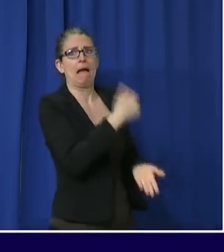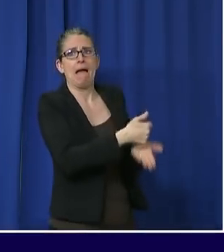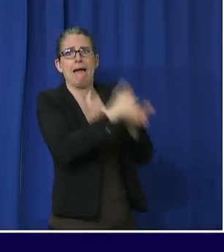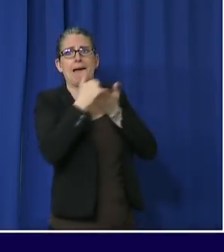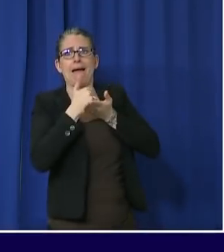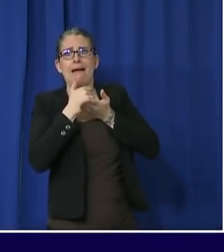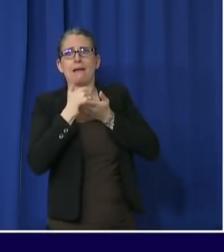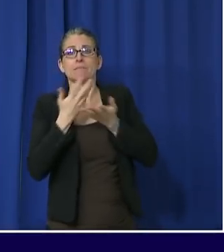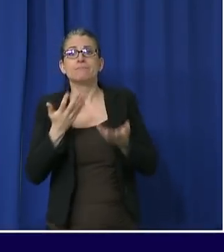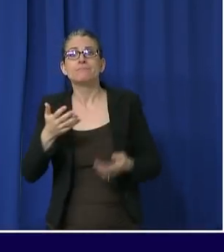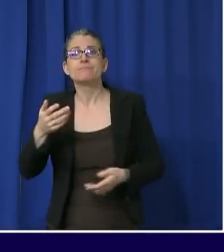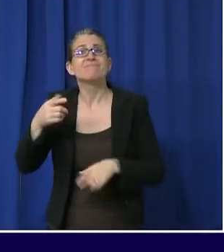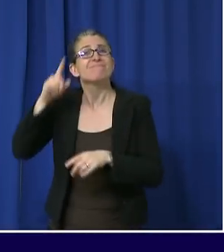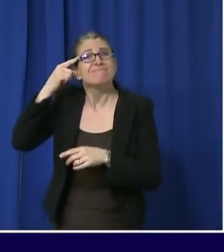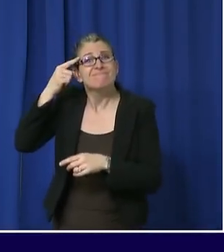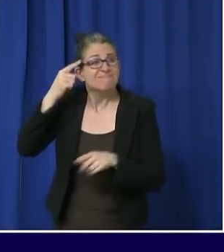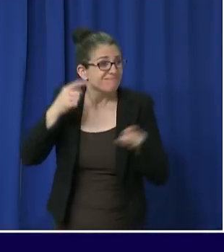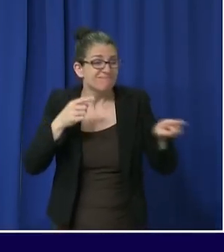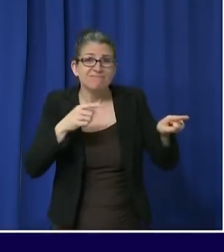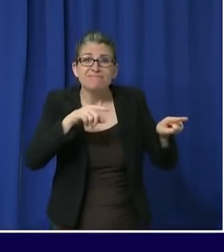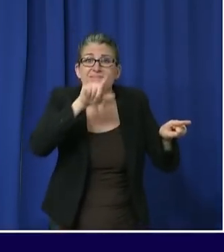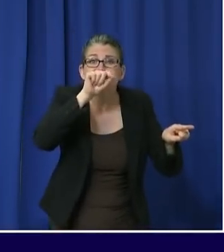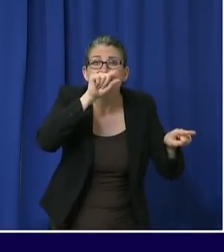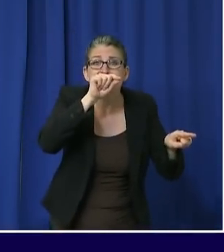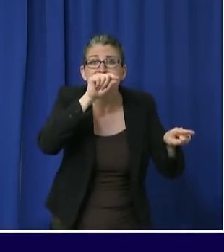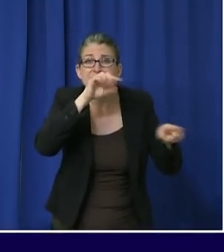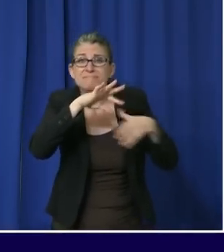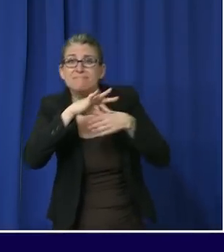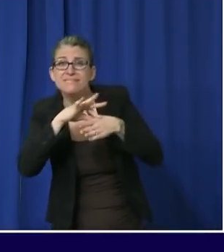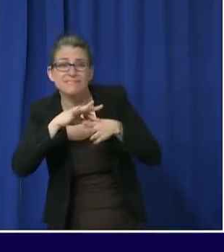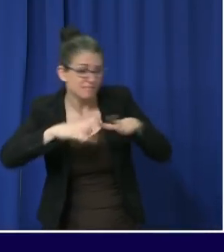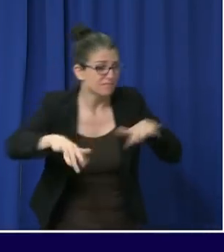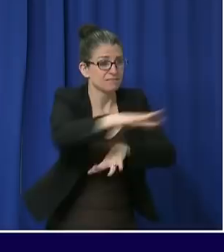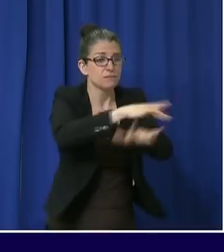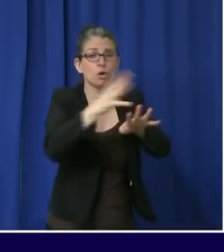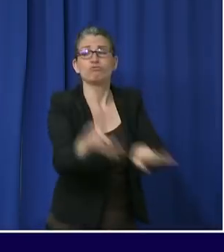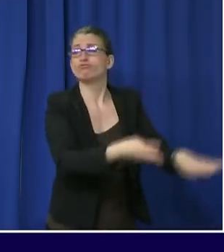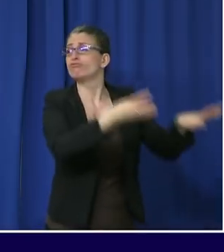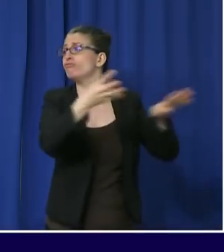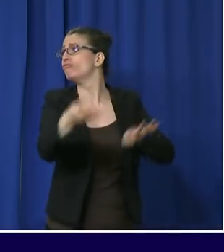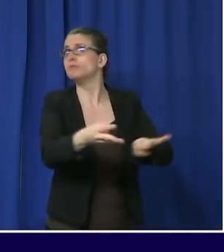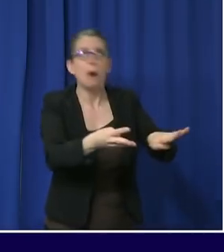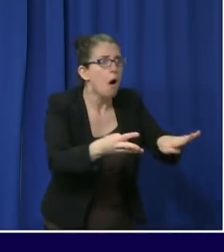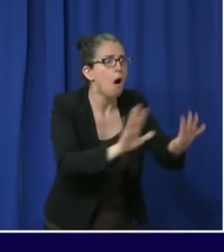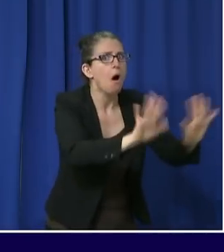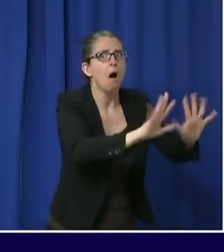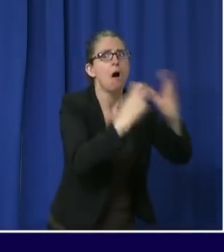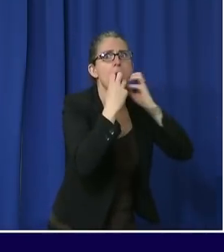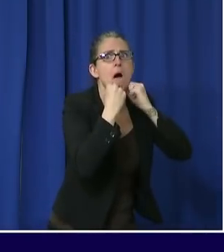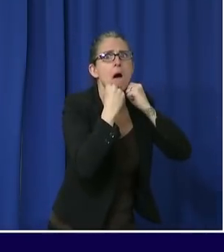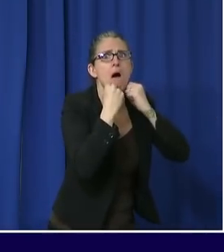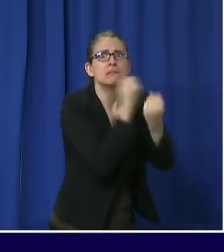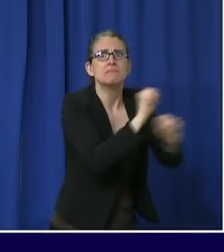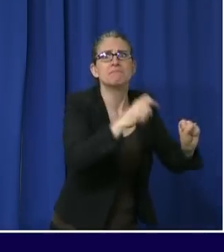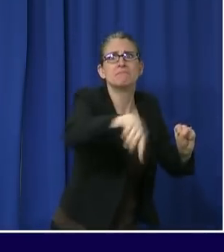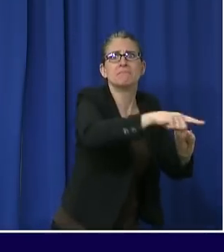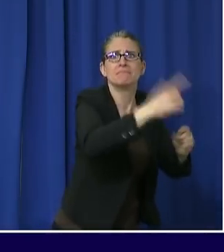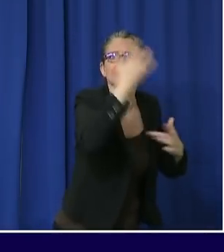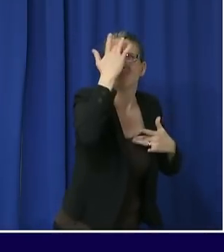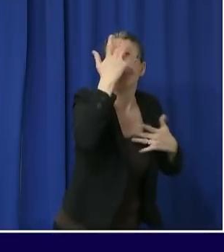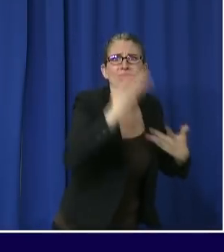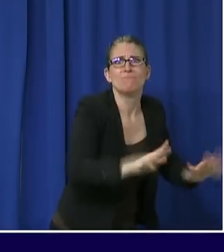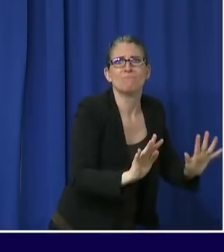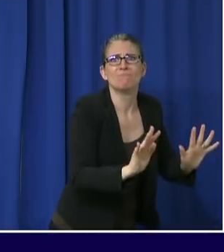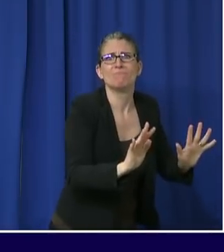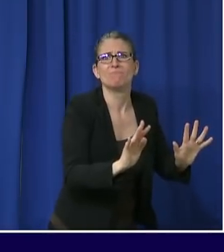families. Like the convenience store clerk who sells me a pint of Ben & Jerry's at the 7-Eleven down the street from